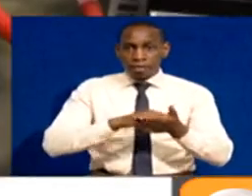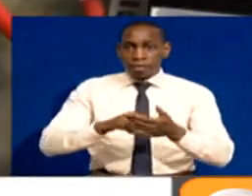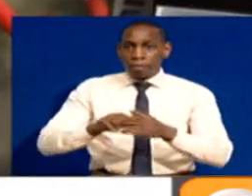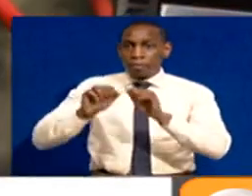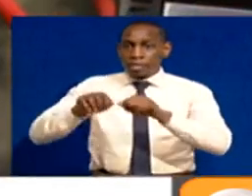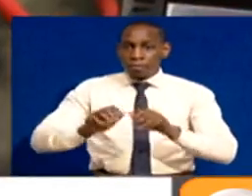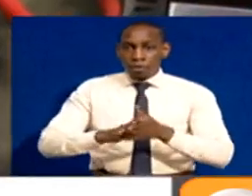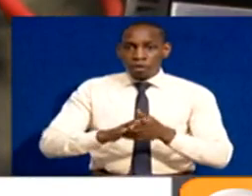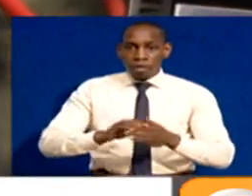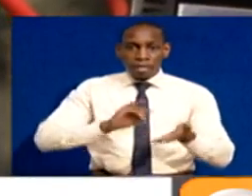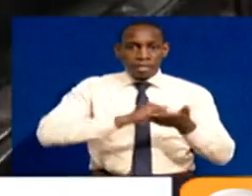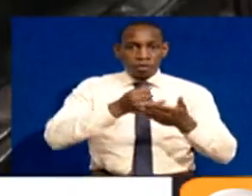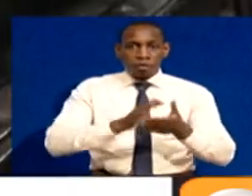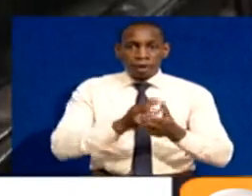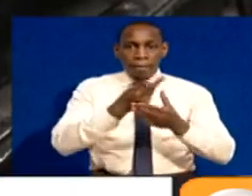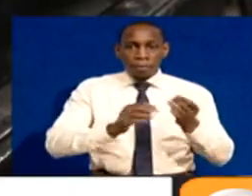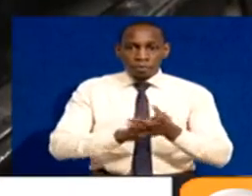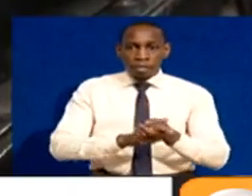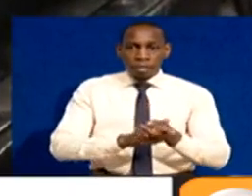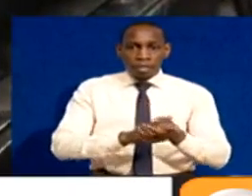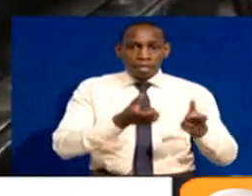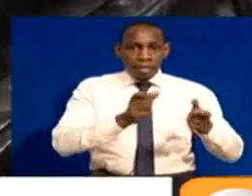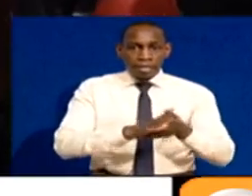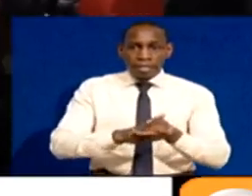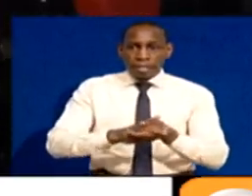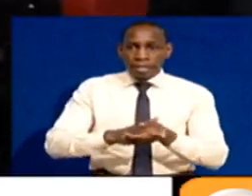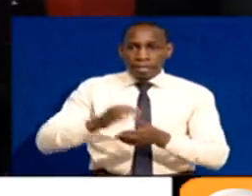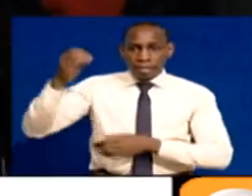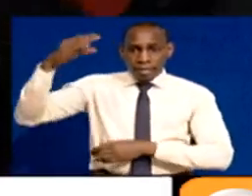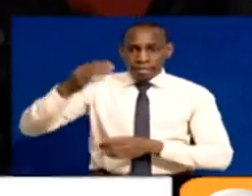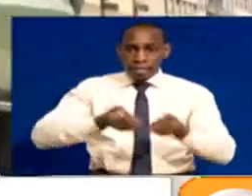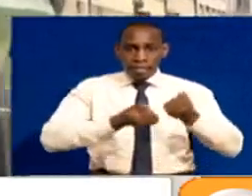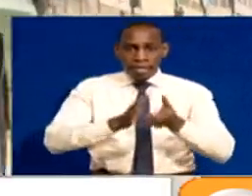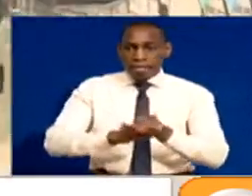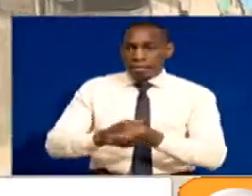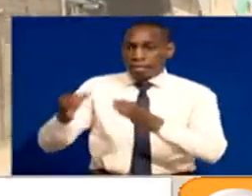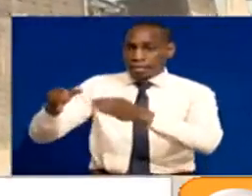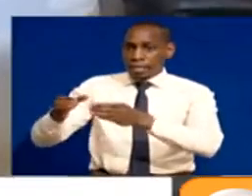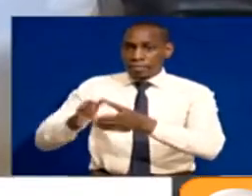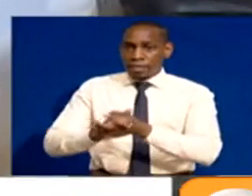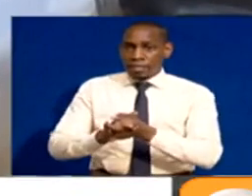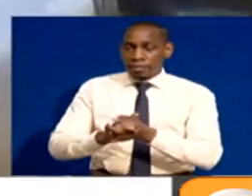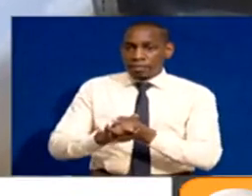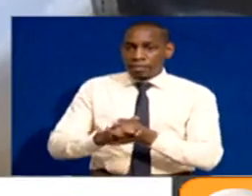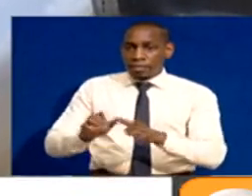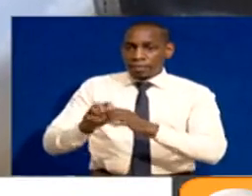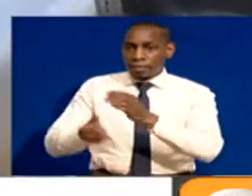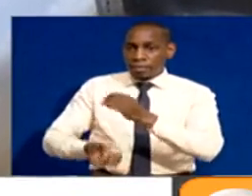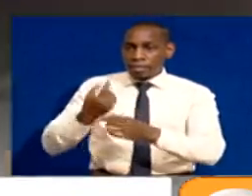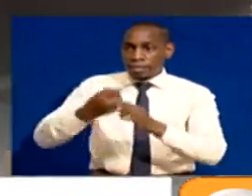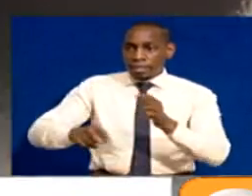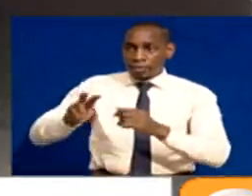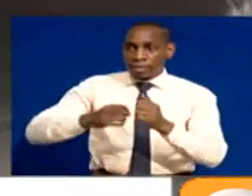members to insure both LPG and electric converted cars in the country. Opibus is a Swedish-Kenyan company and was founded